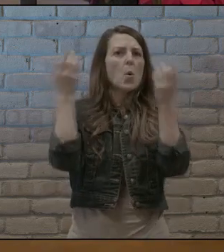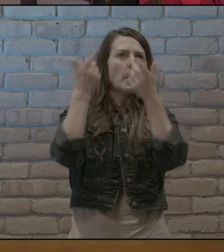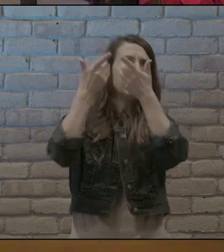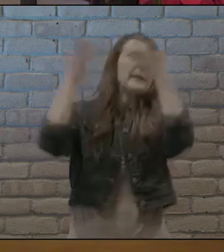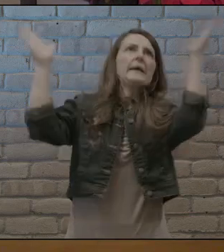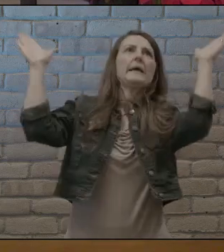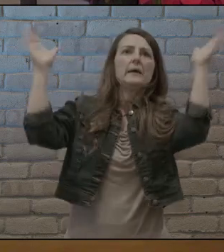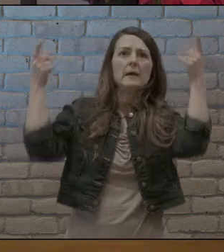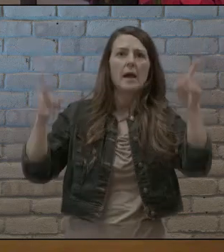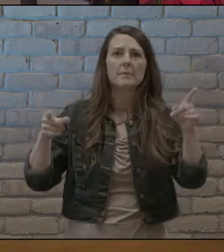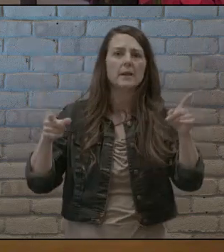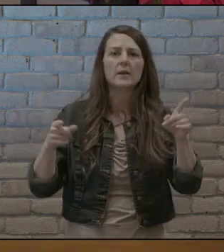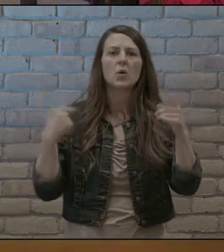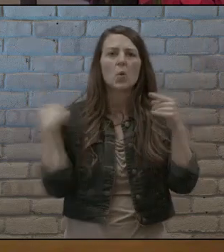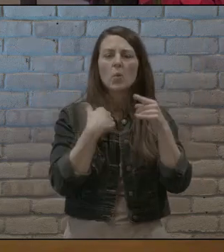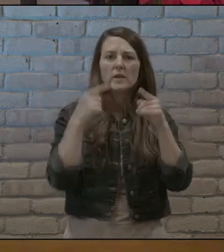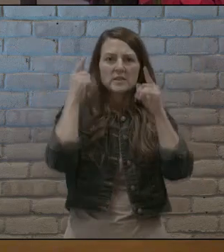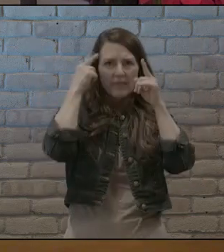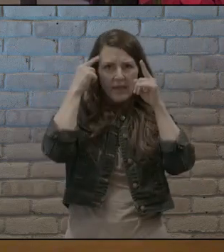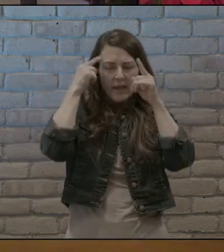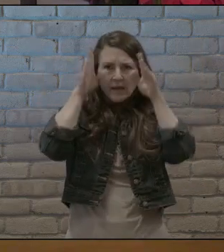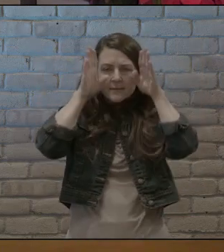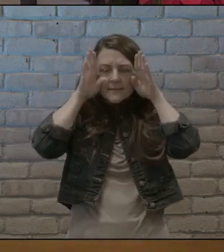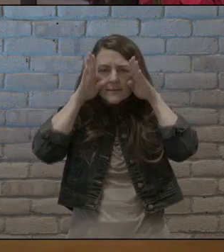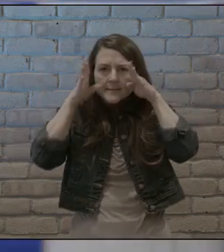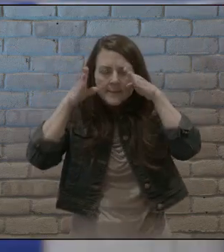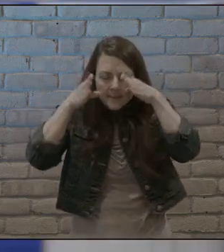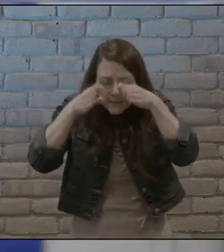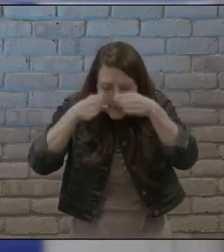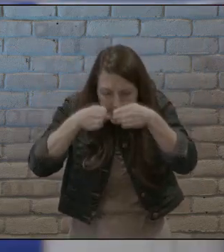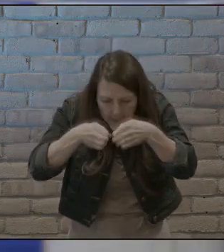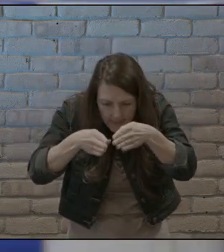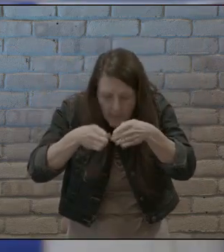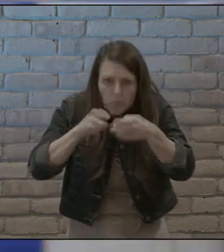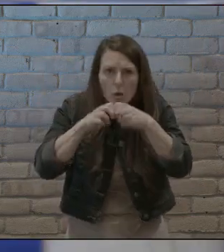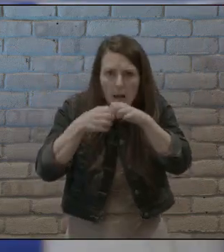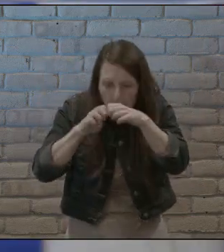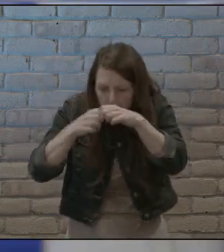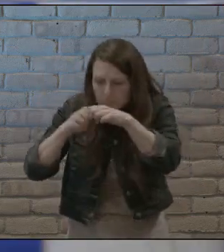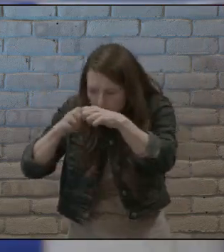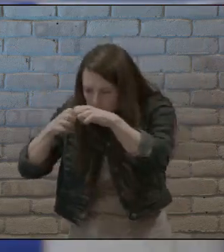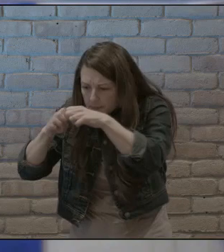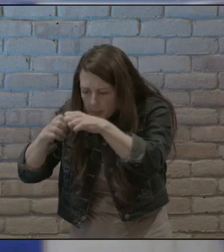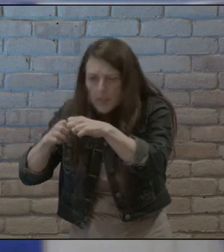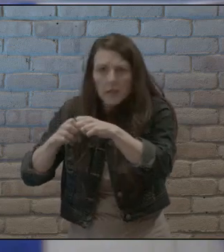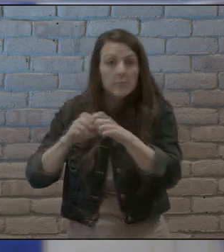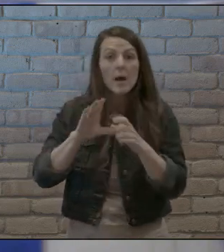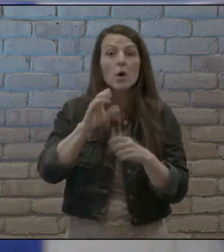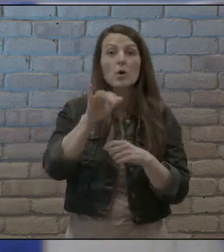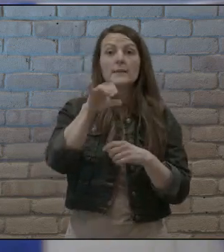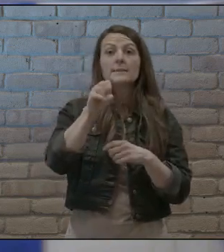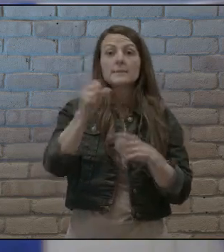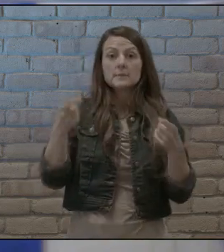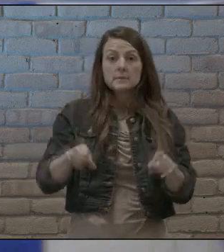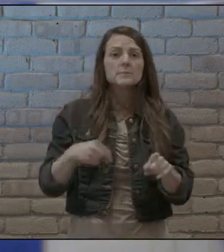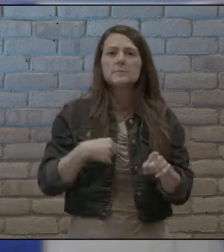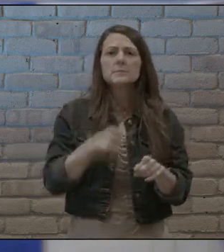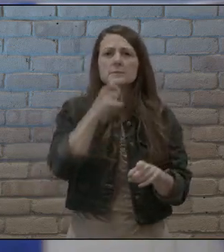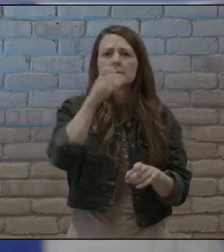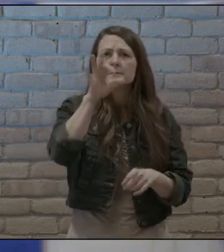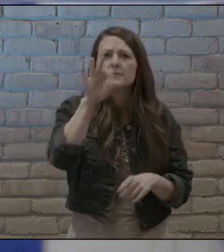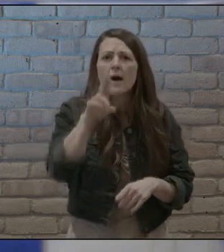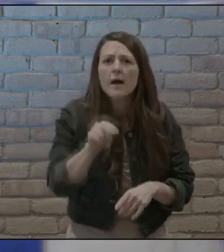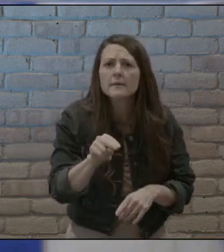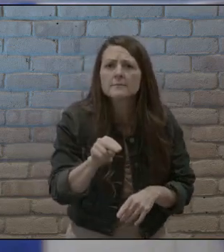the problems that we are facing in our own lives. And when crisis comes, it's no fun. It can leave